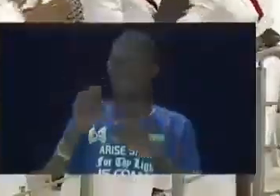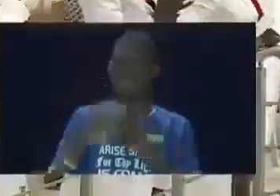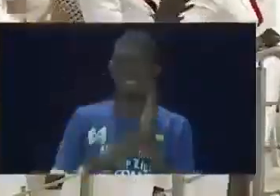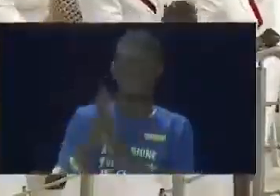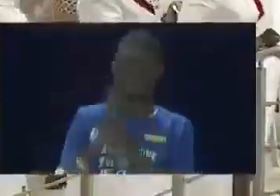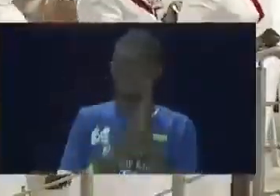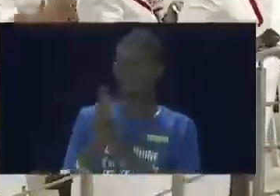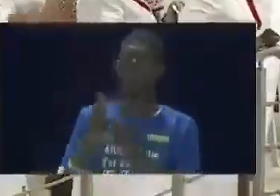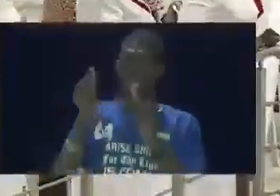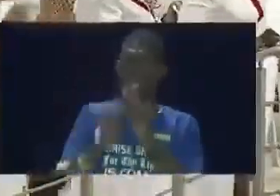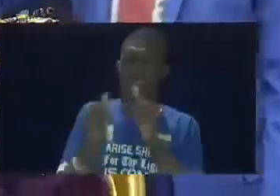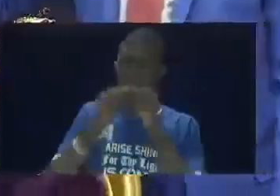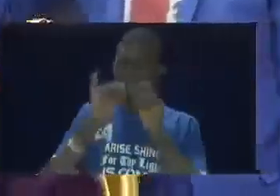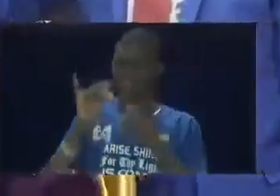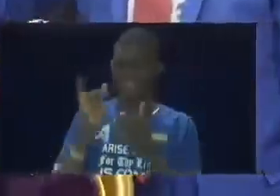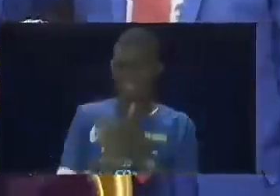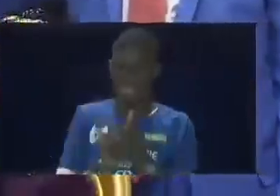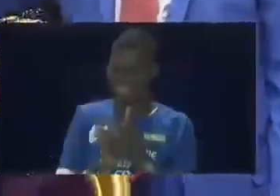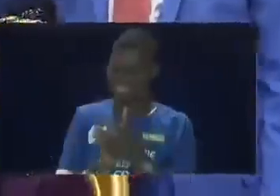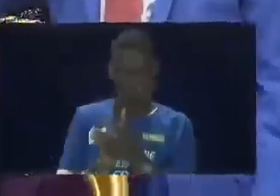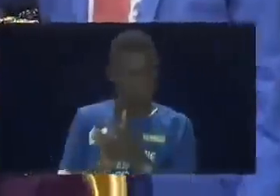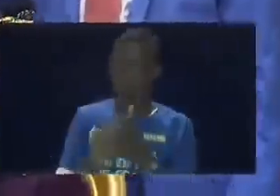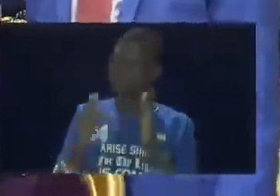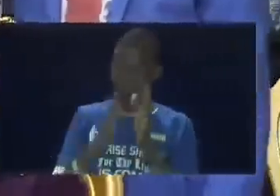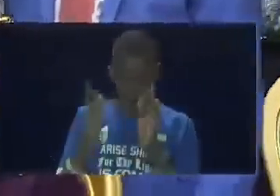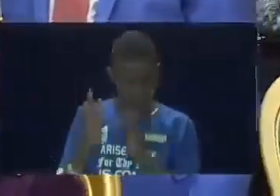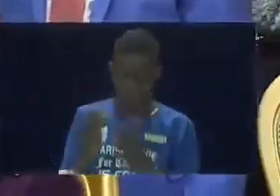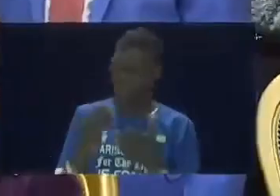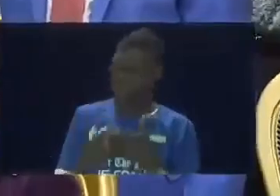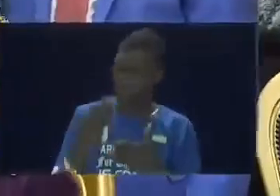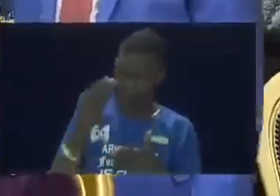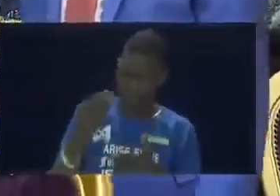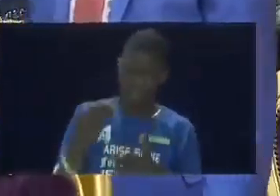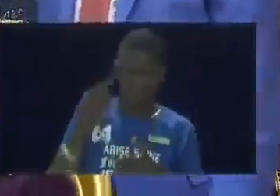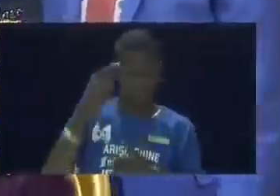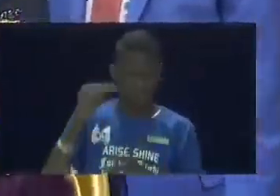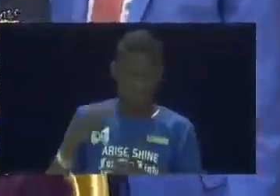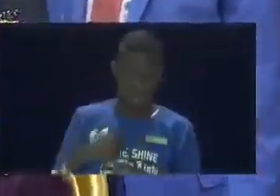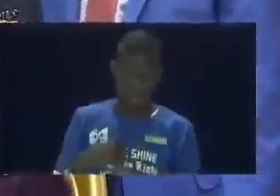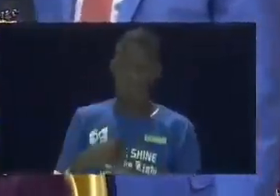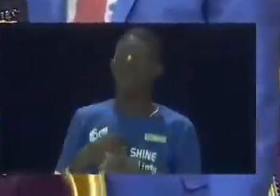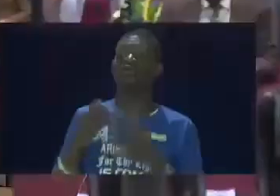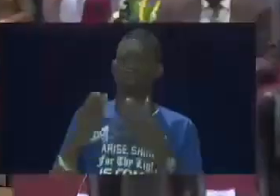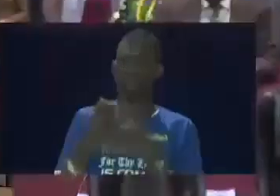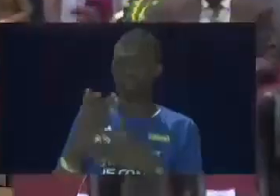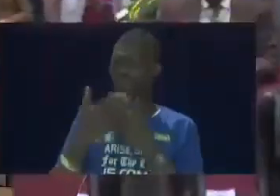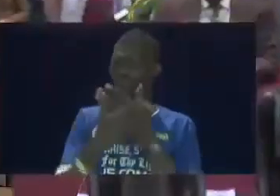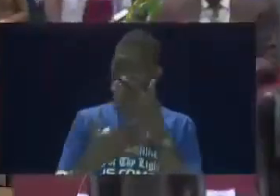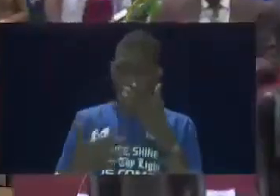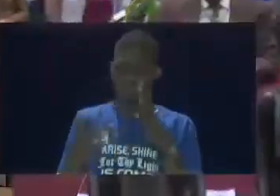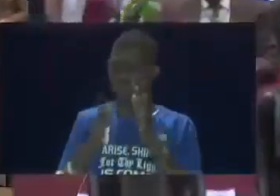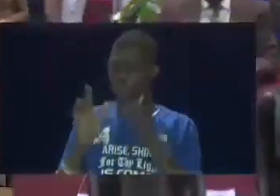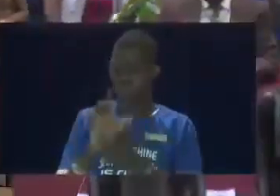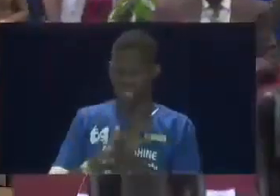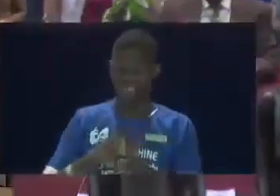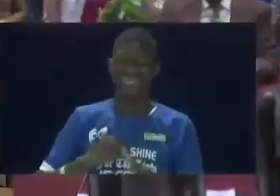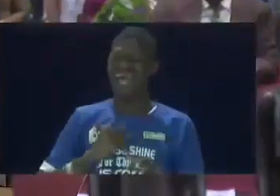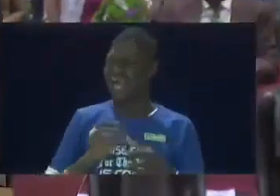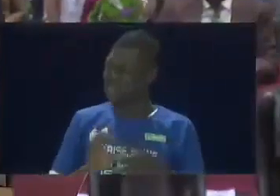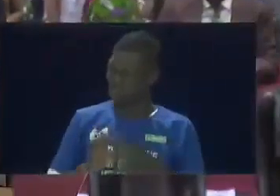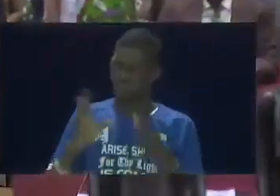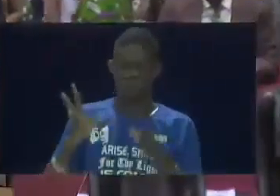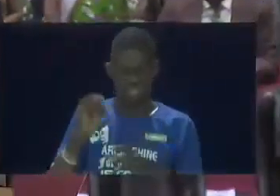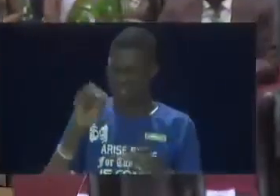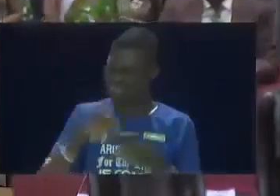blessing, release the blessing. Every blessing that Jesus purchased on the cross of Calvary with